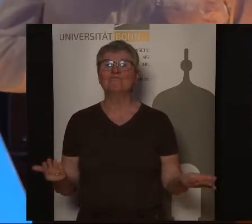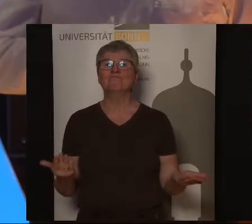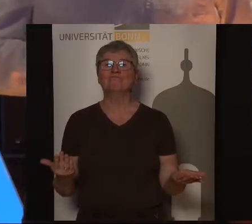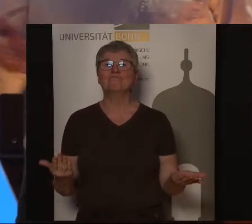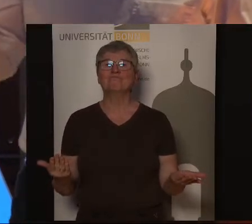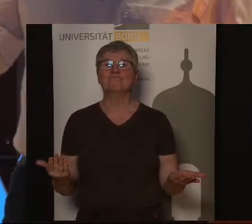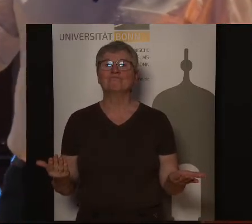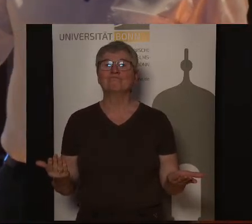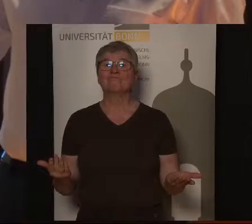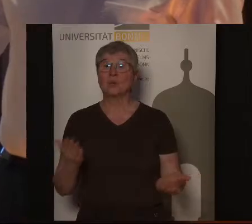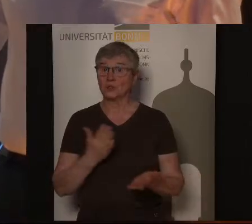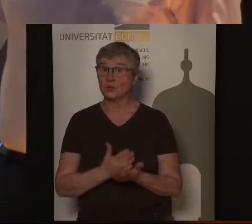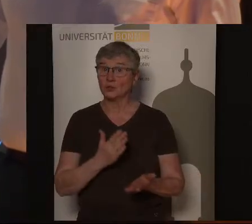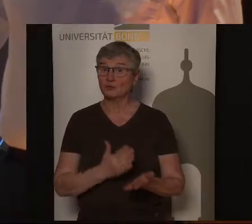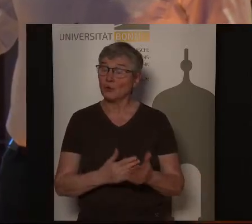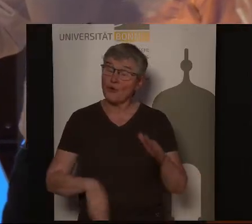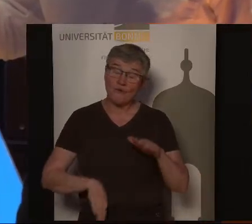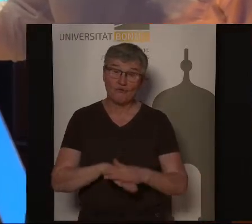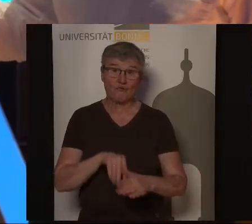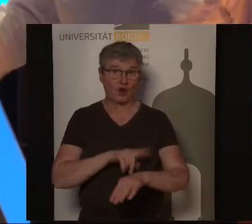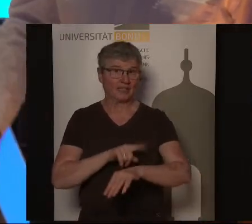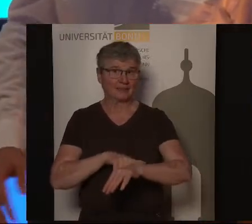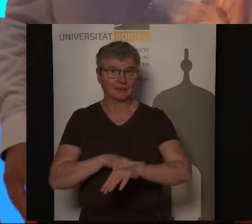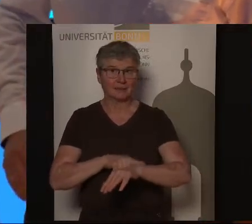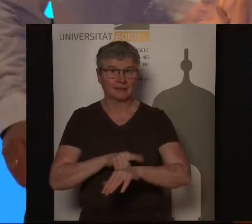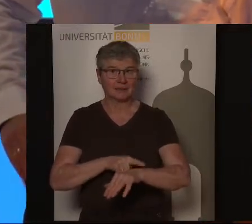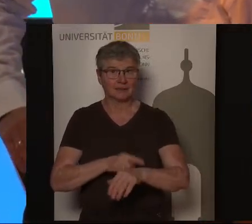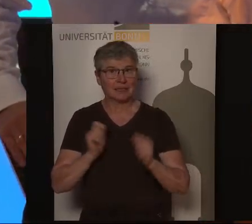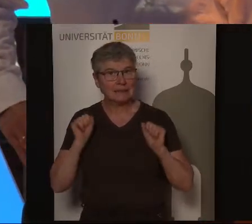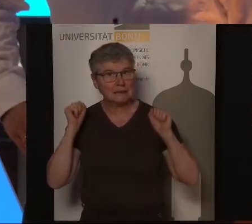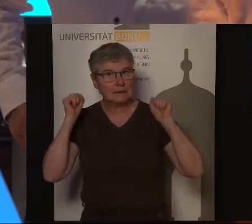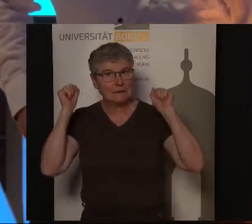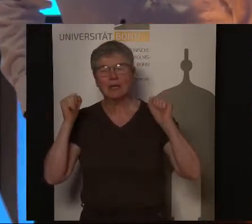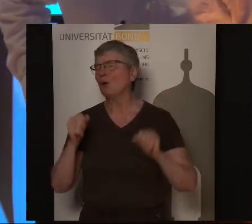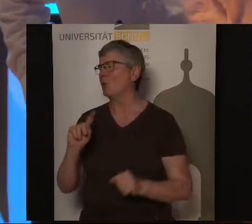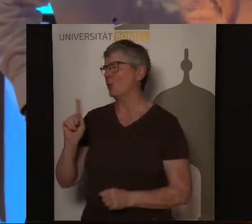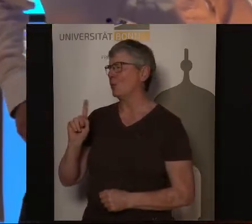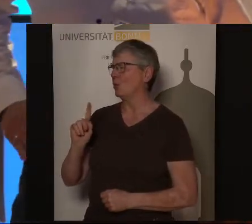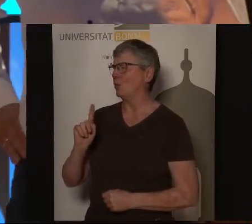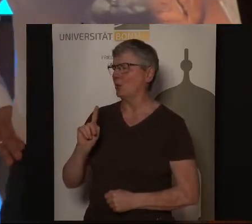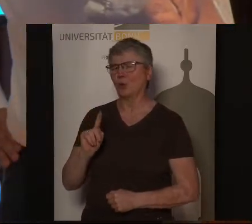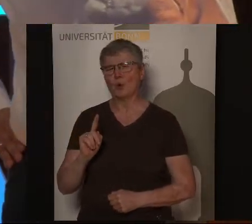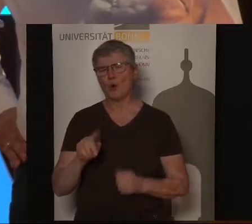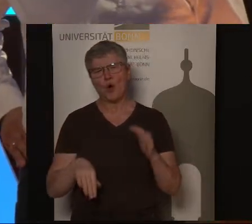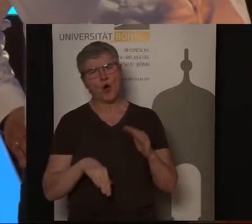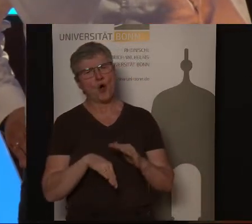causes. So this, in a way, this is a full-time job, isn't it?